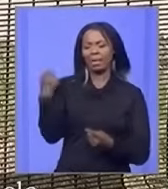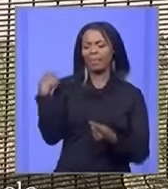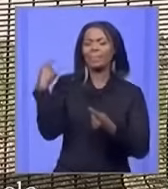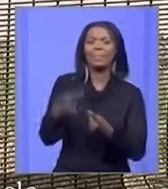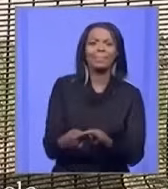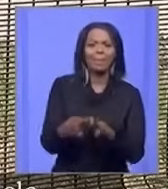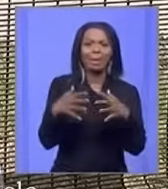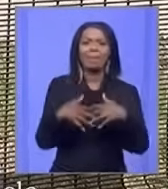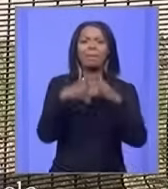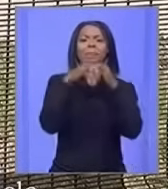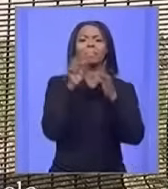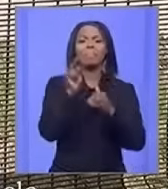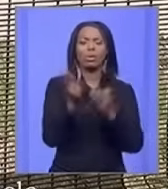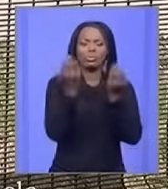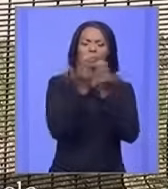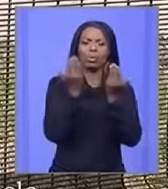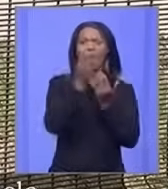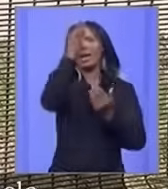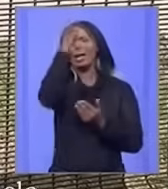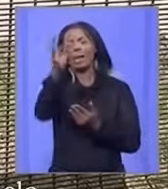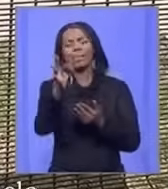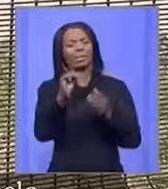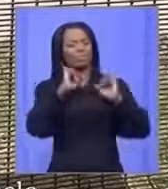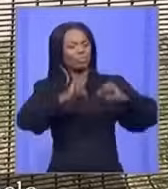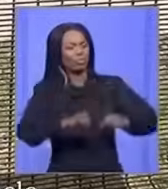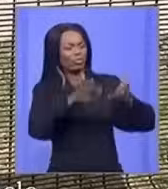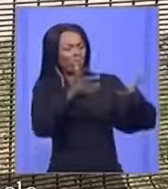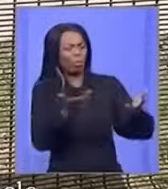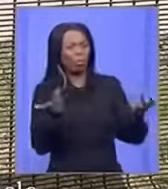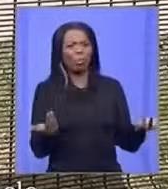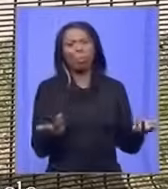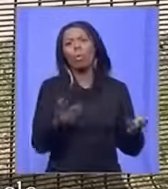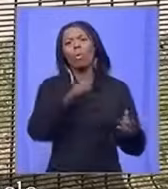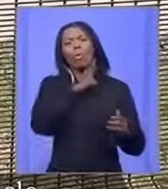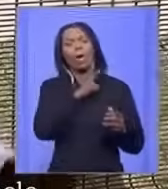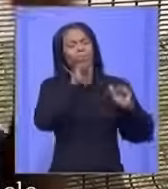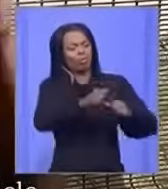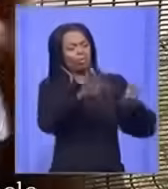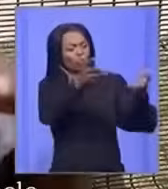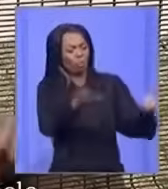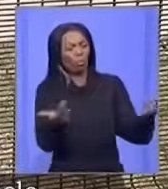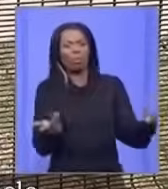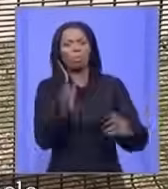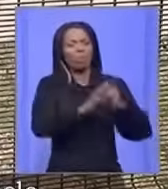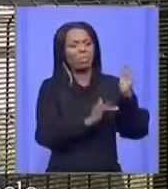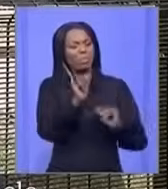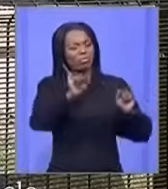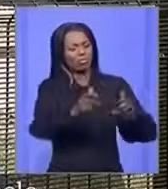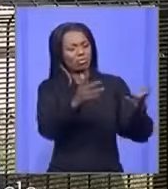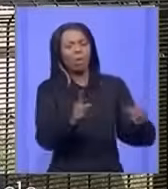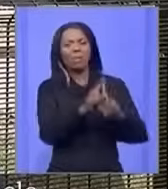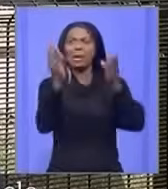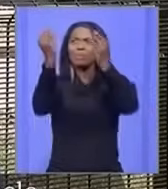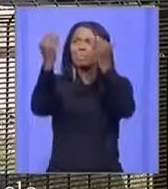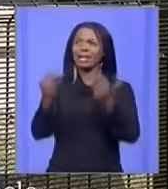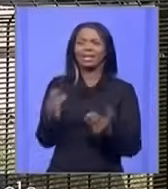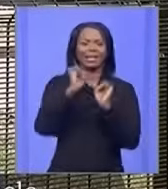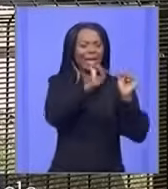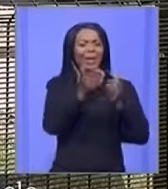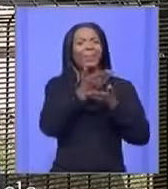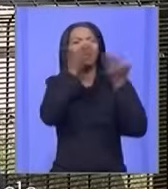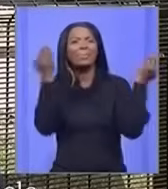na government kgathe ha na dumela gore sekolo sa kgatelopele se be teng se ne se ba teng jwang empa se le siko ba zeteng. Nna ke dumela